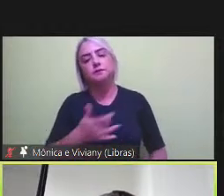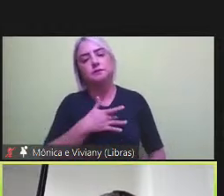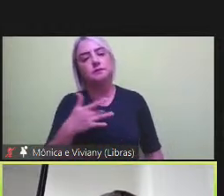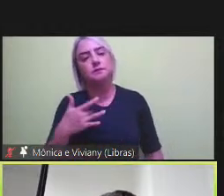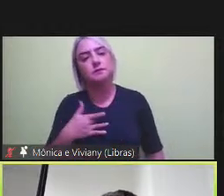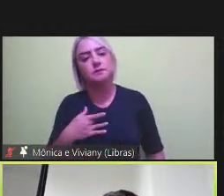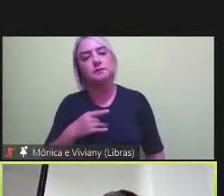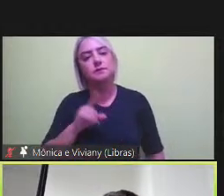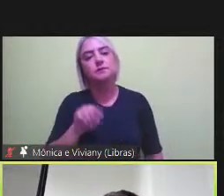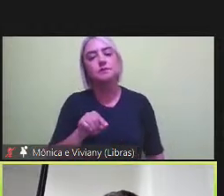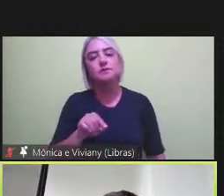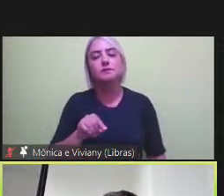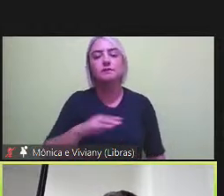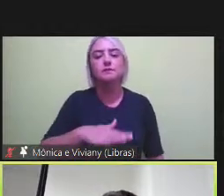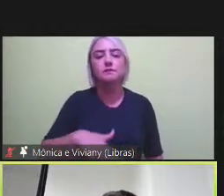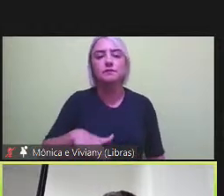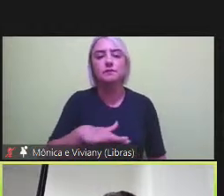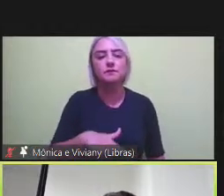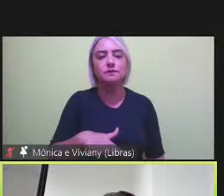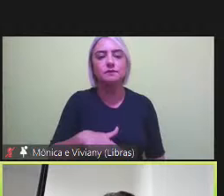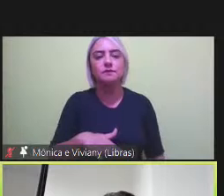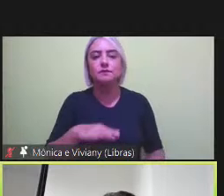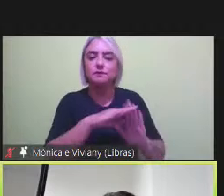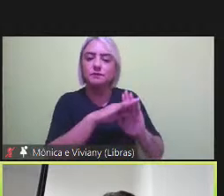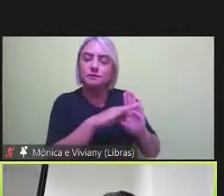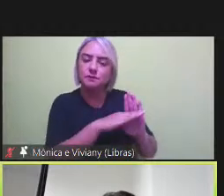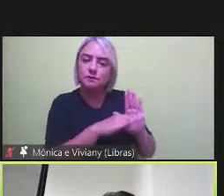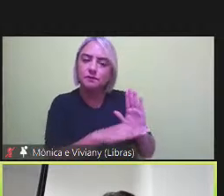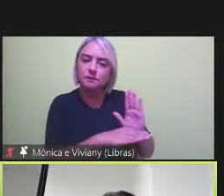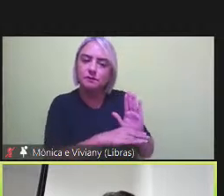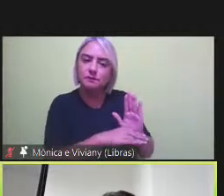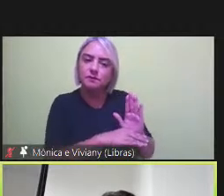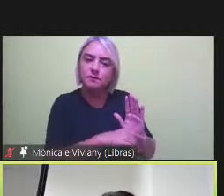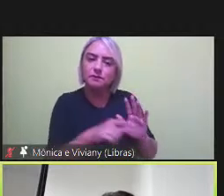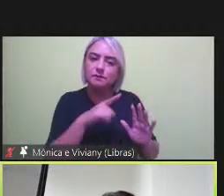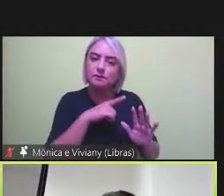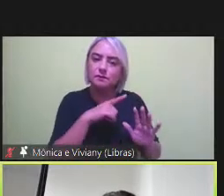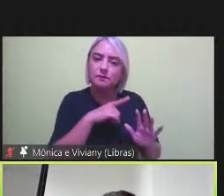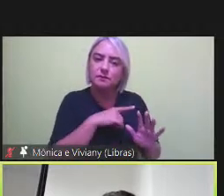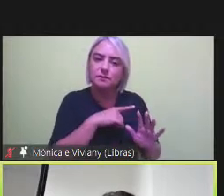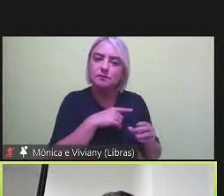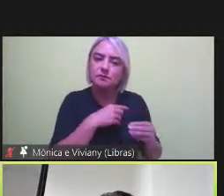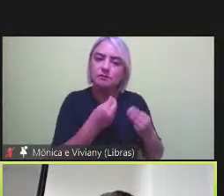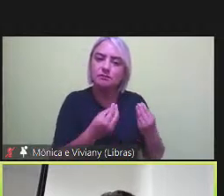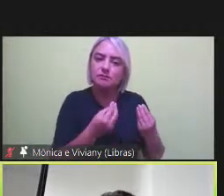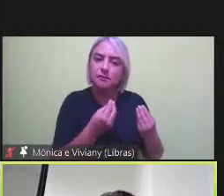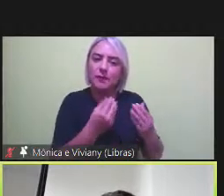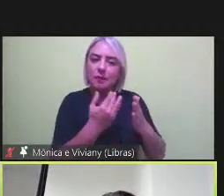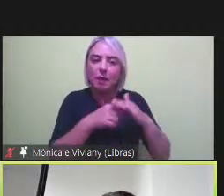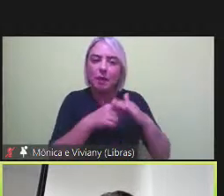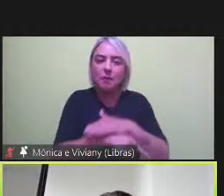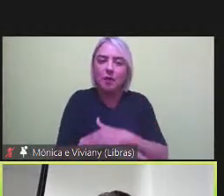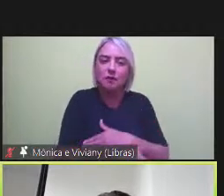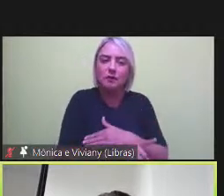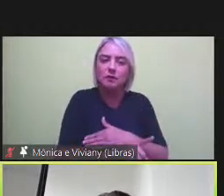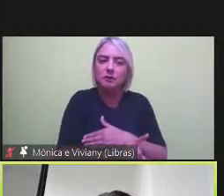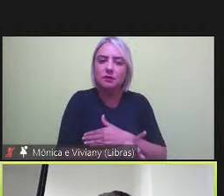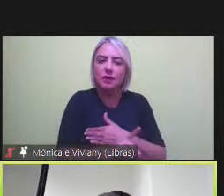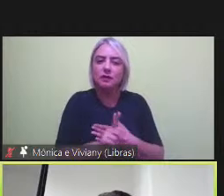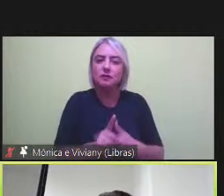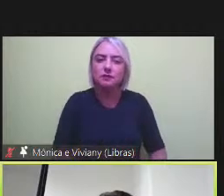relation to healthcare services. And this is one of the areas of the program that has